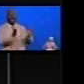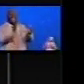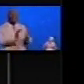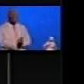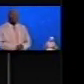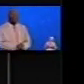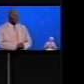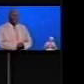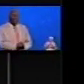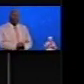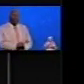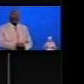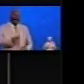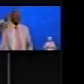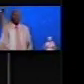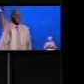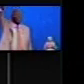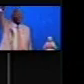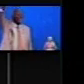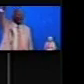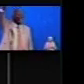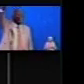Glorify the Lord.